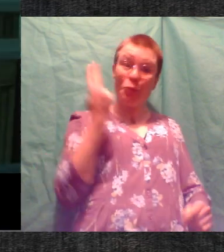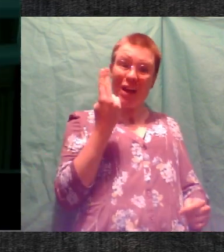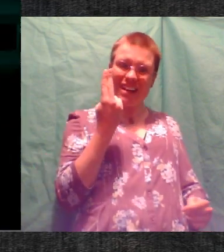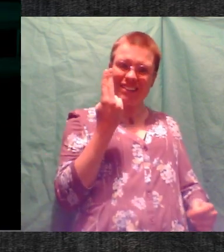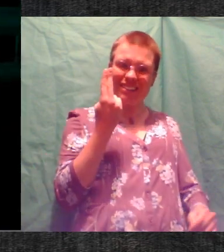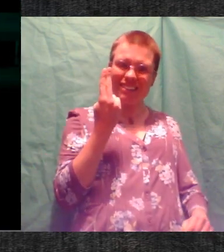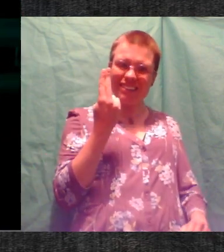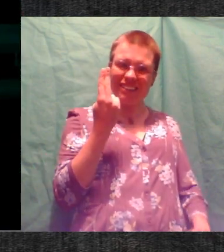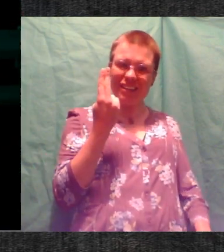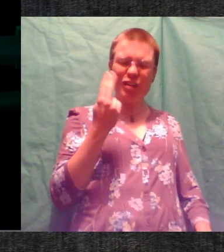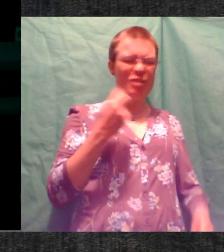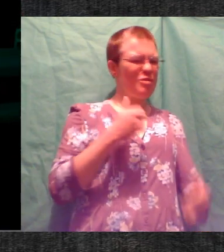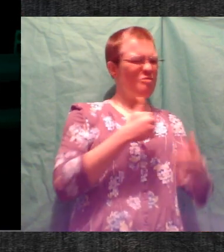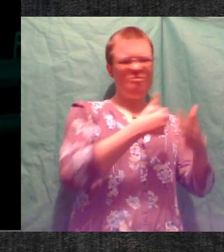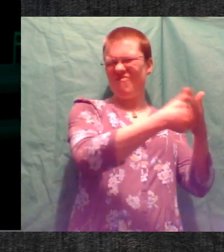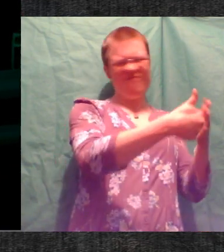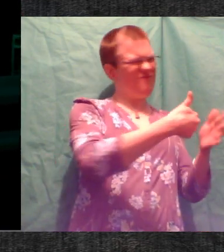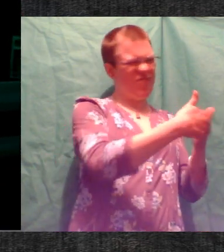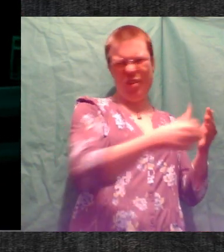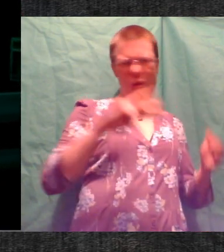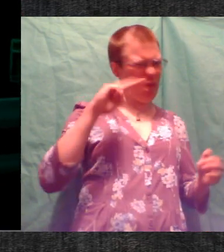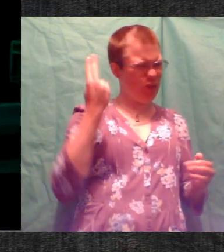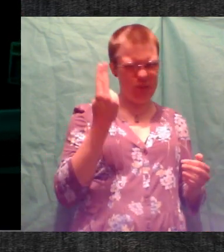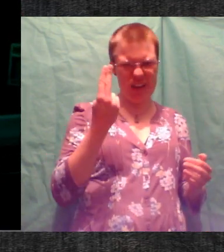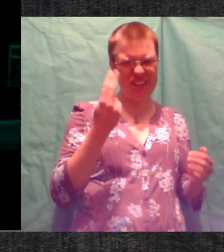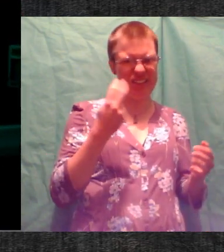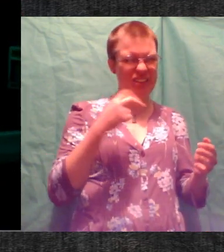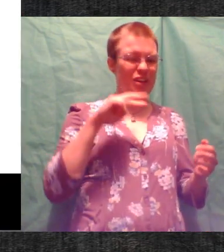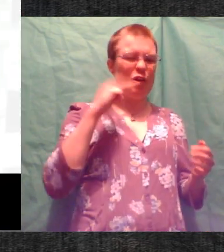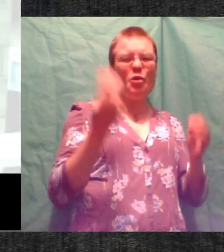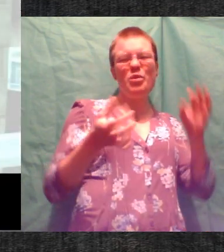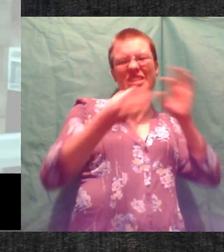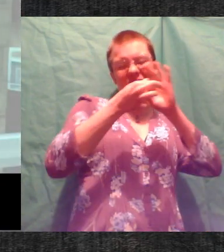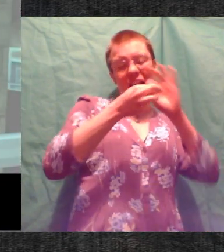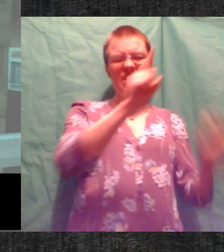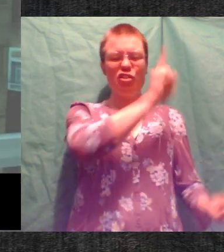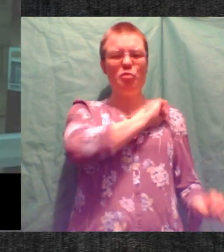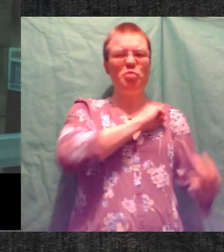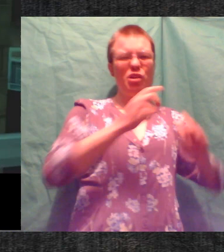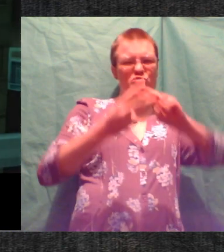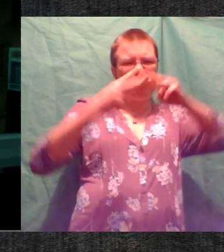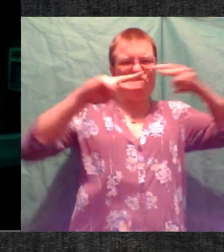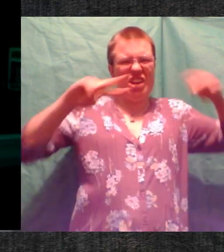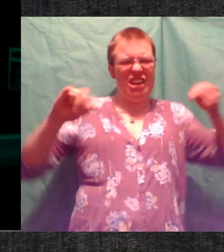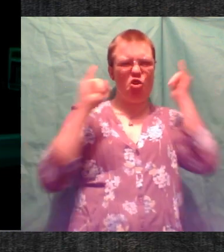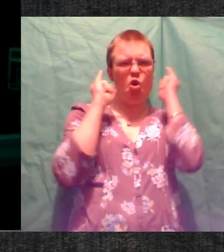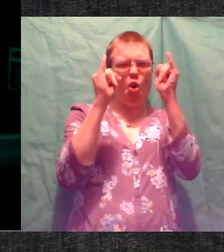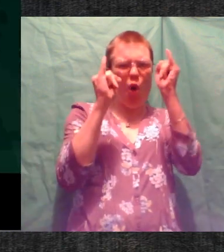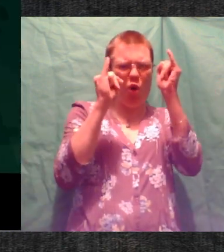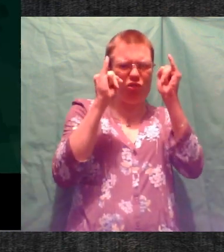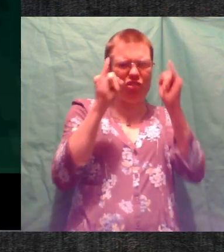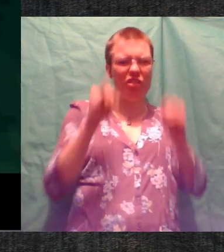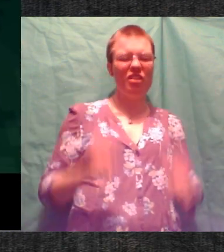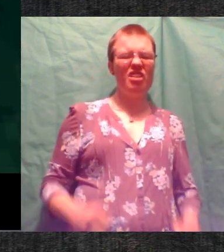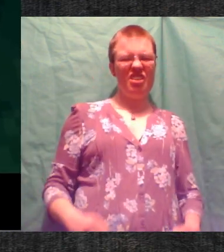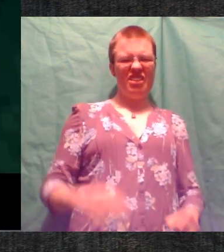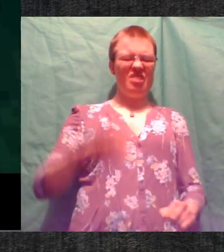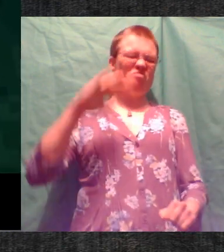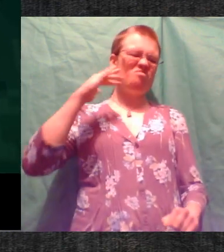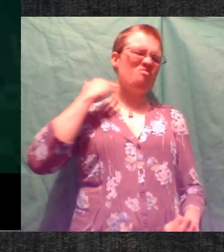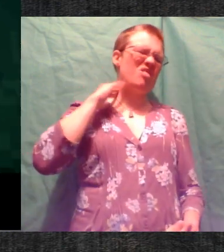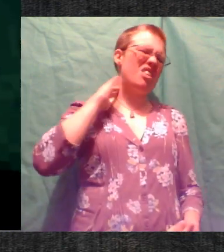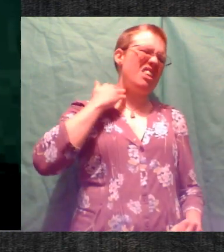Yes, twins. But we're not ordinary twins. We're twins linked by cursed genes.